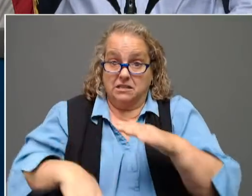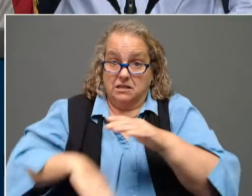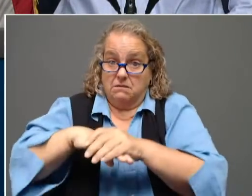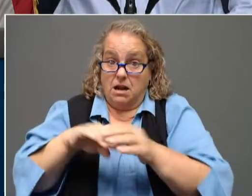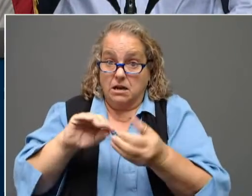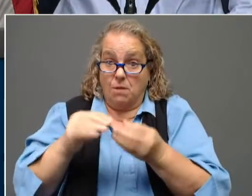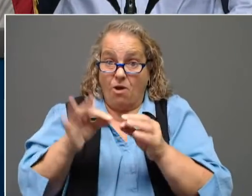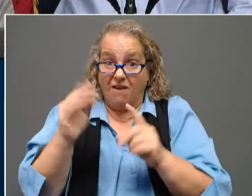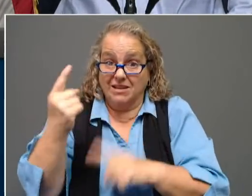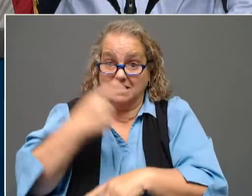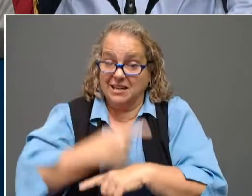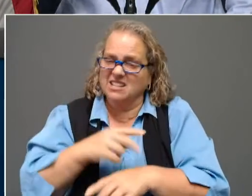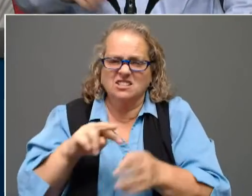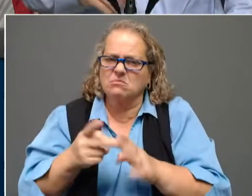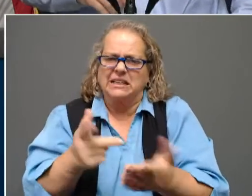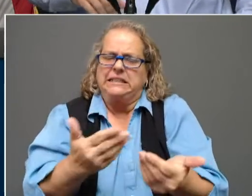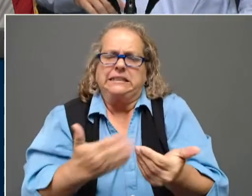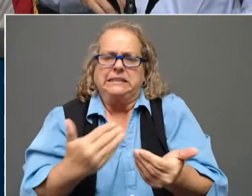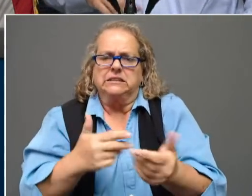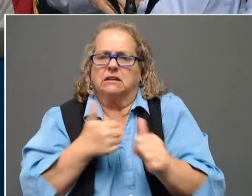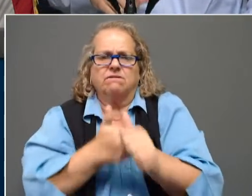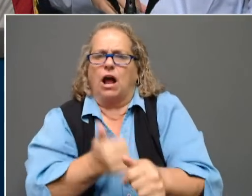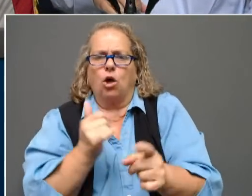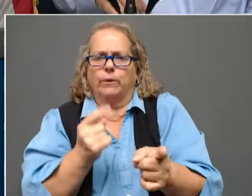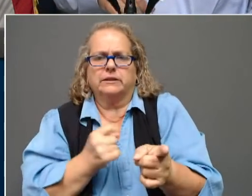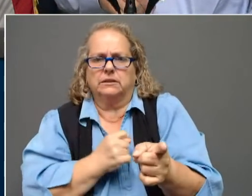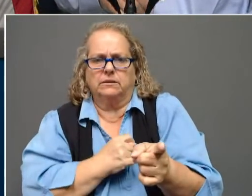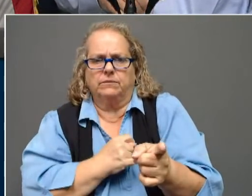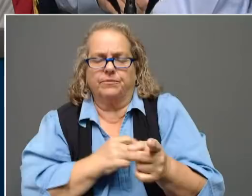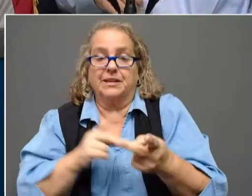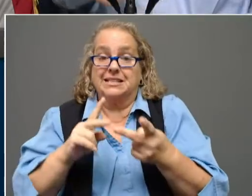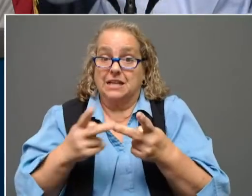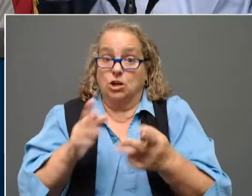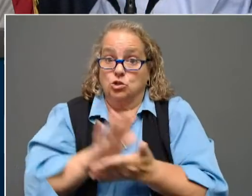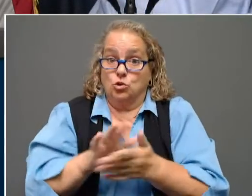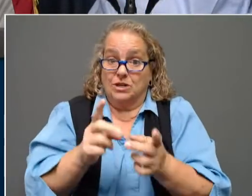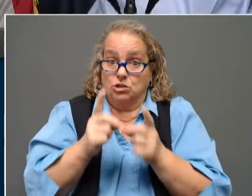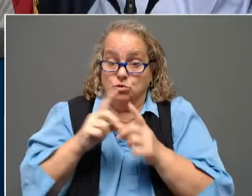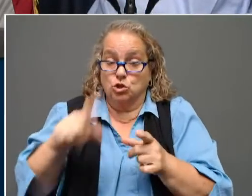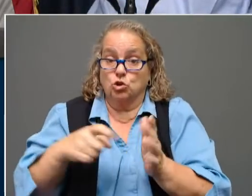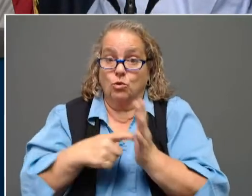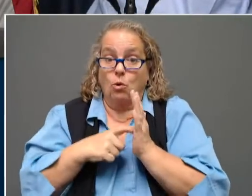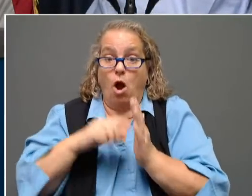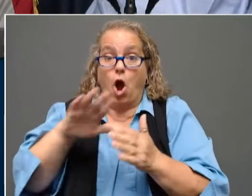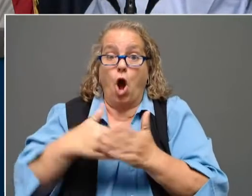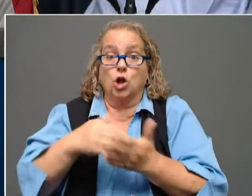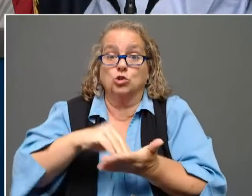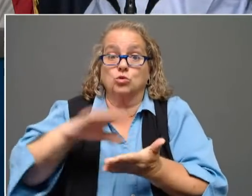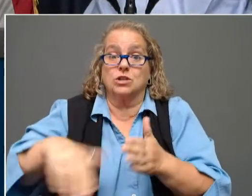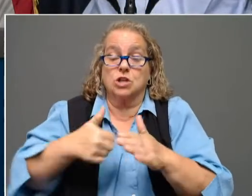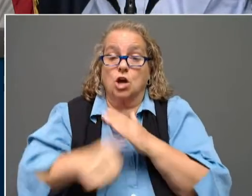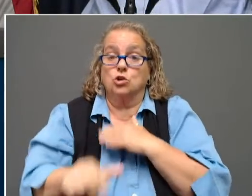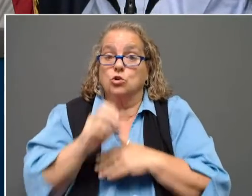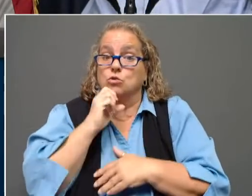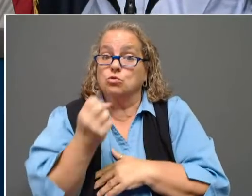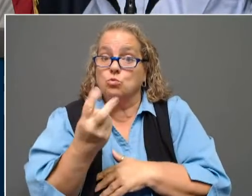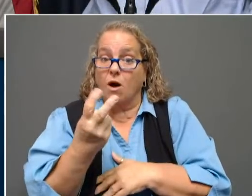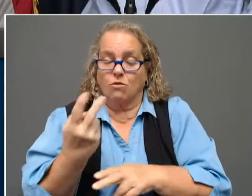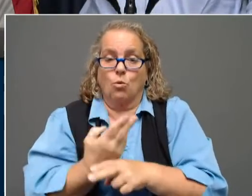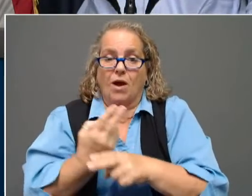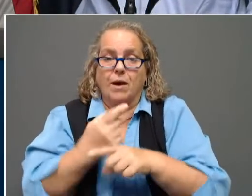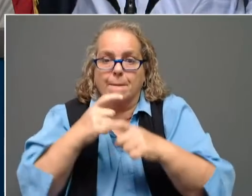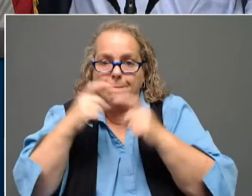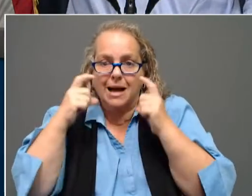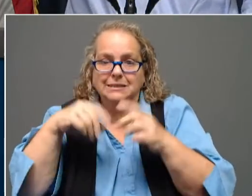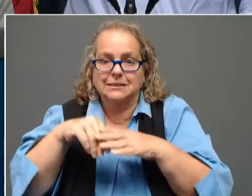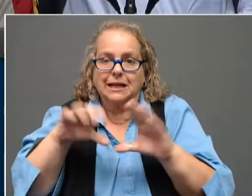no-brainer. Second, school districts should require all students under 12 years of age to wear a mask when in classrooms and other outdoor